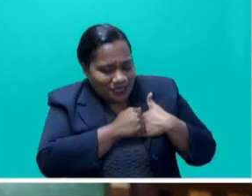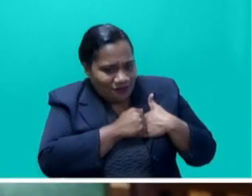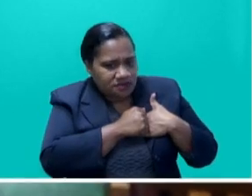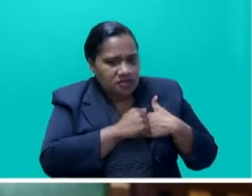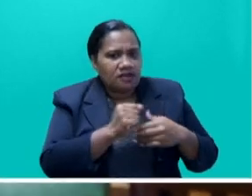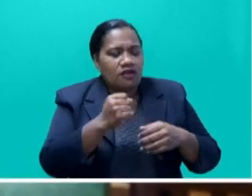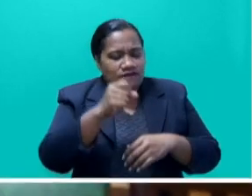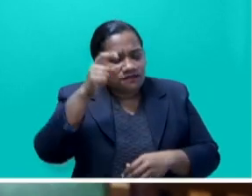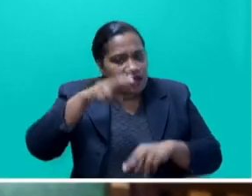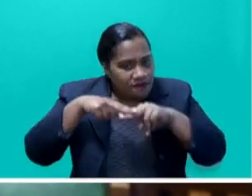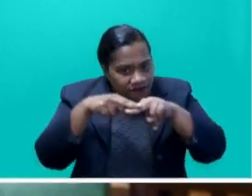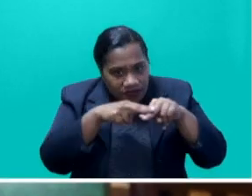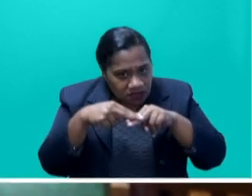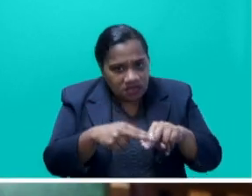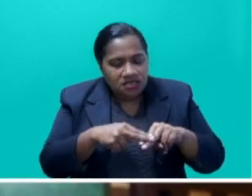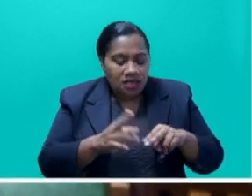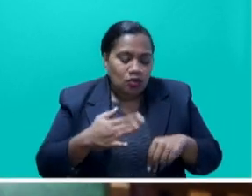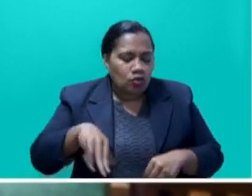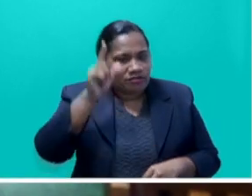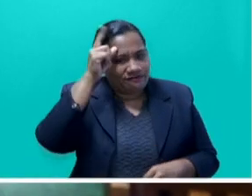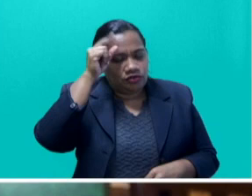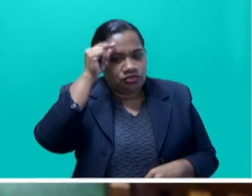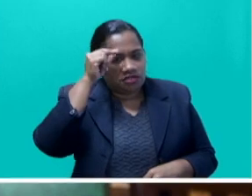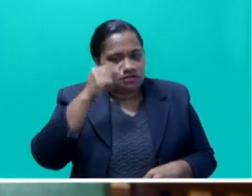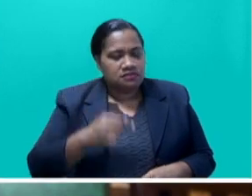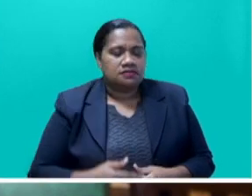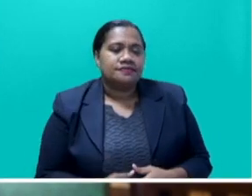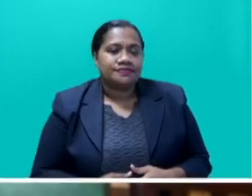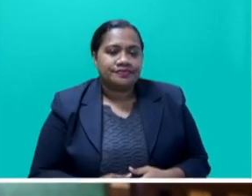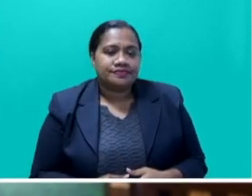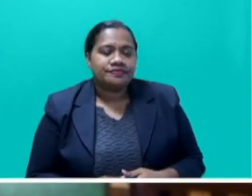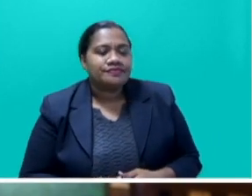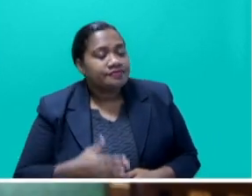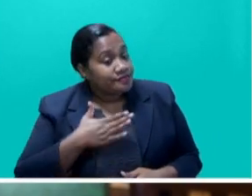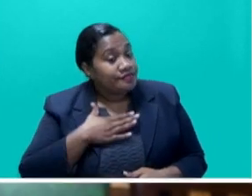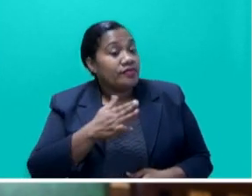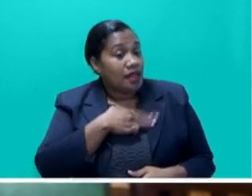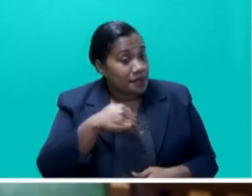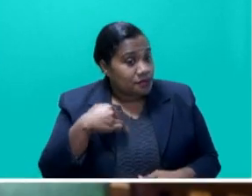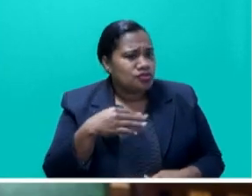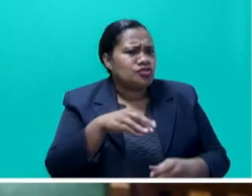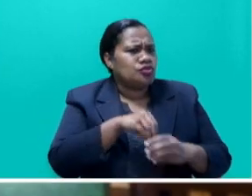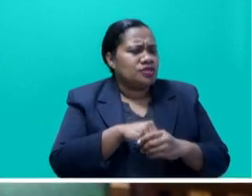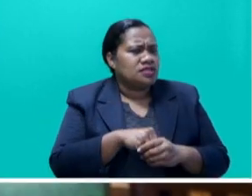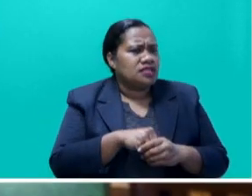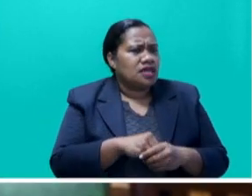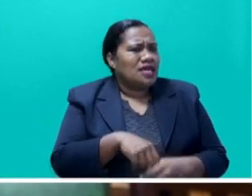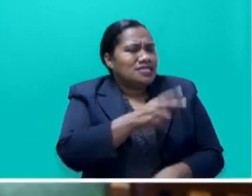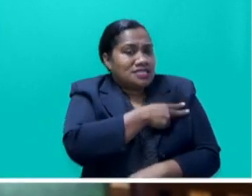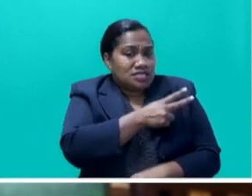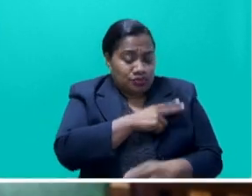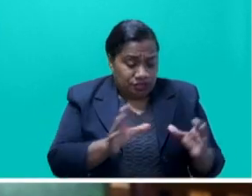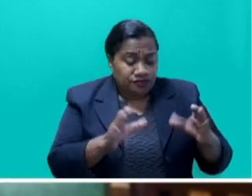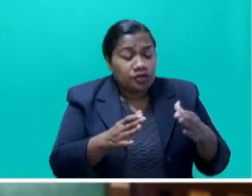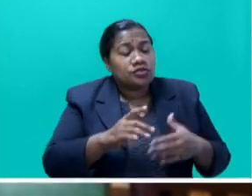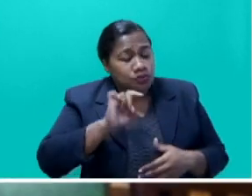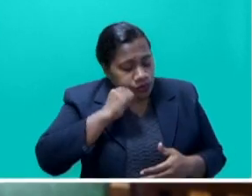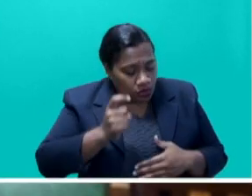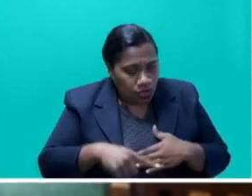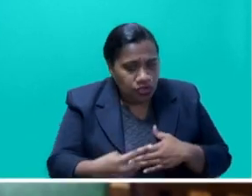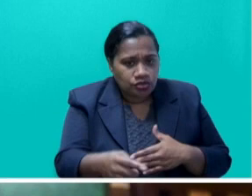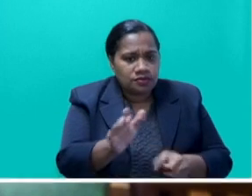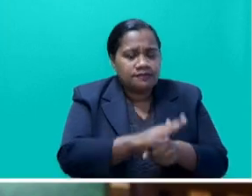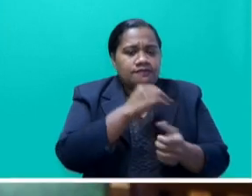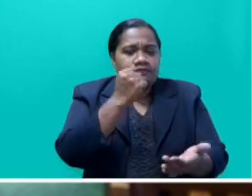of Fiji and all Fijians. My portfolio of ministries, including the security forces, will continue to ensure